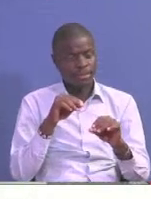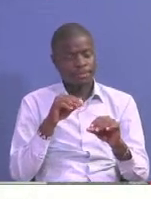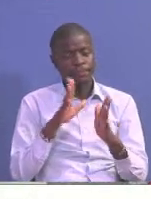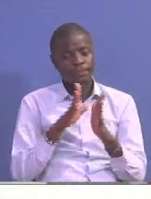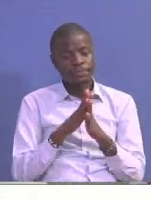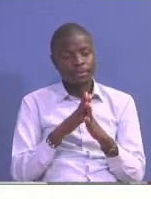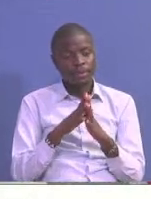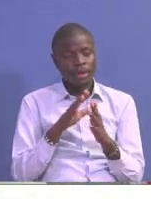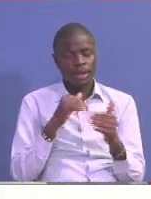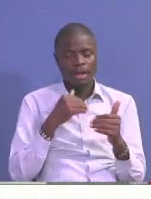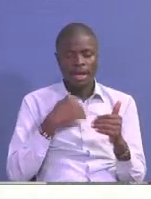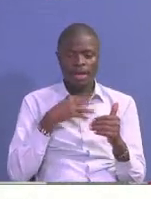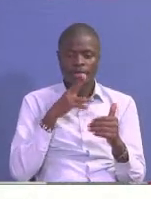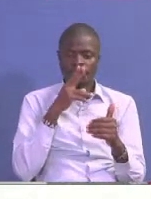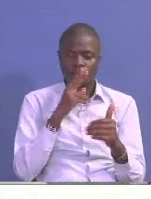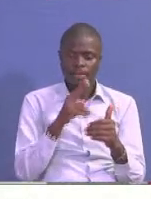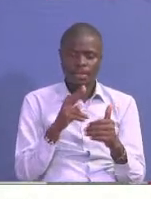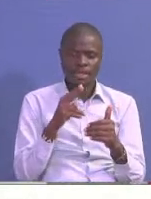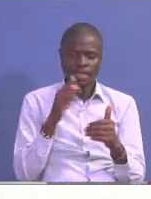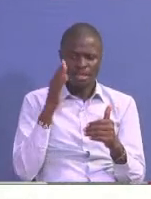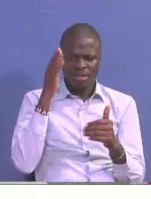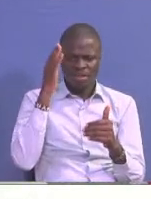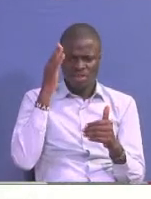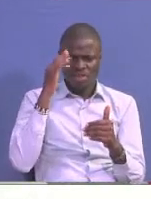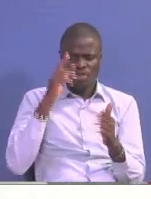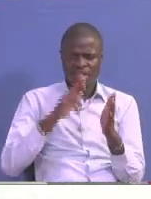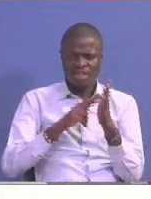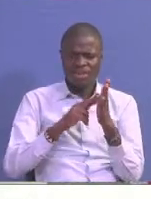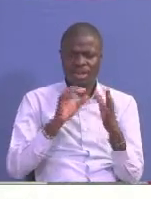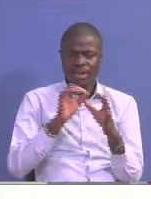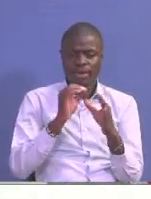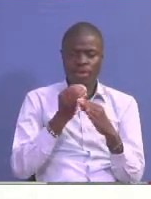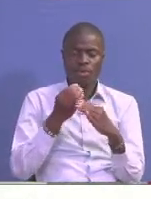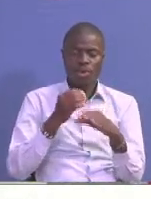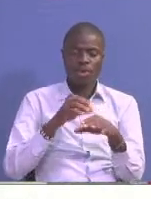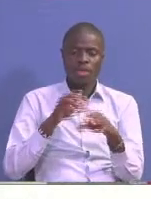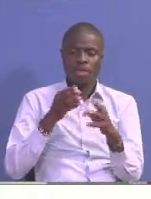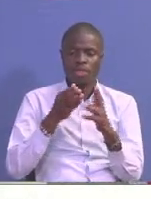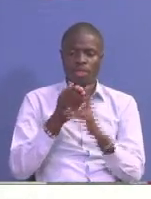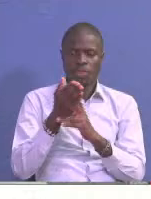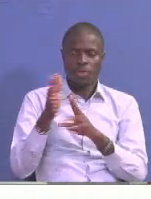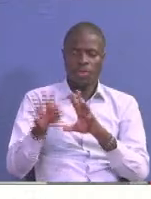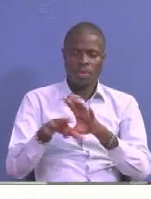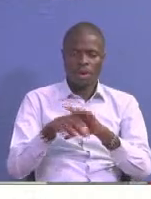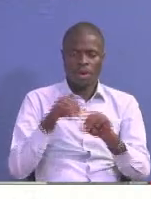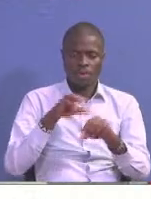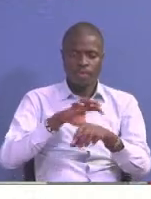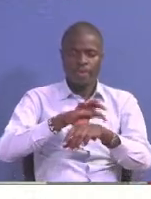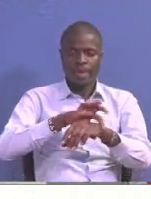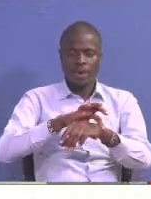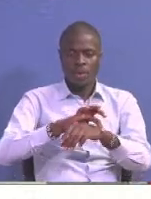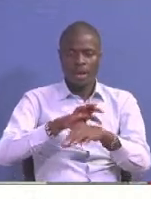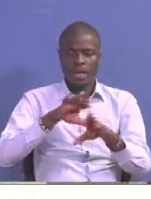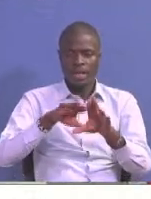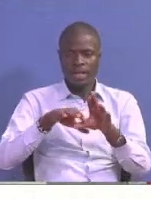outcomes have been acknowledged regionally or globally in the form of international